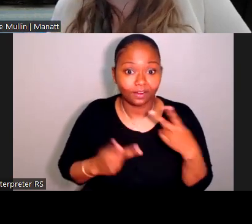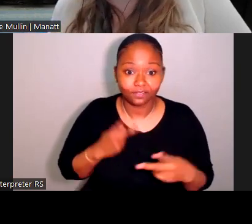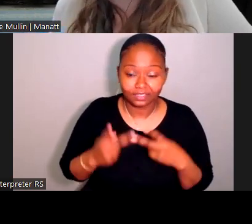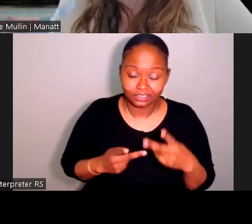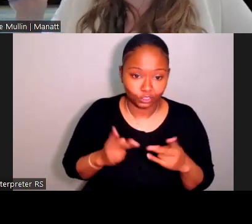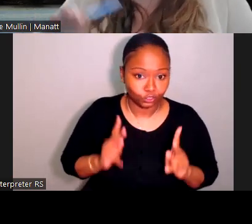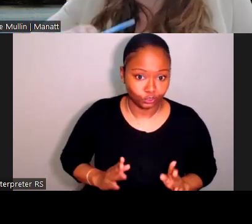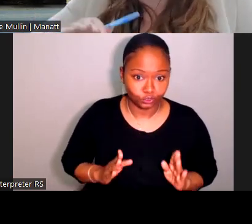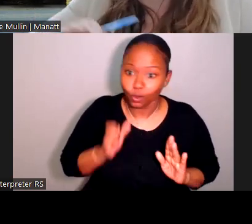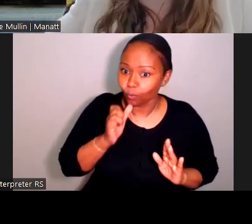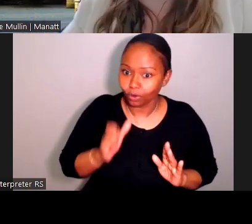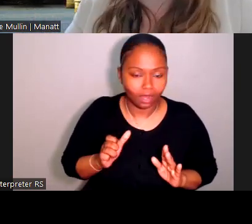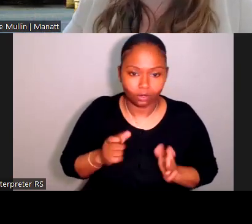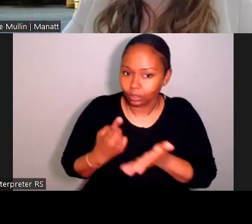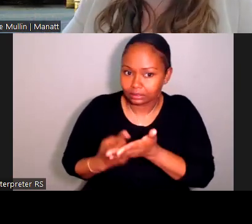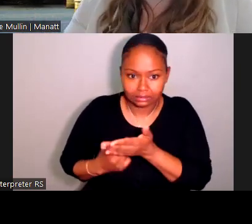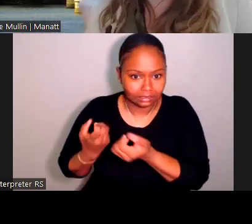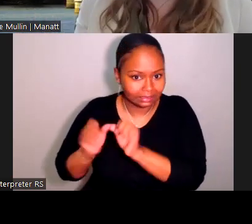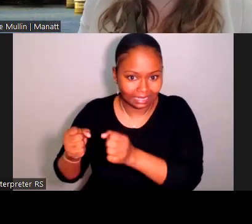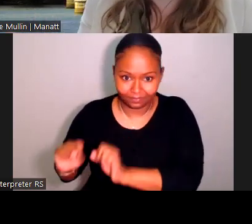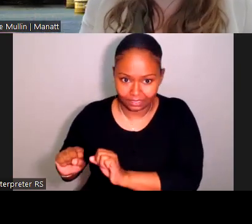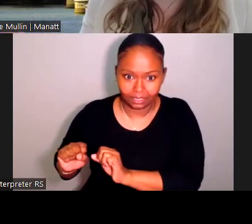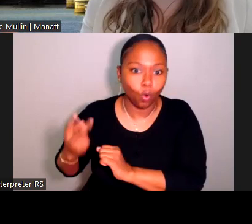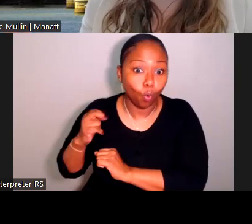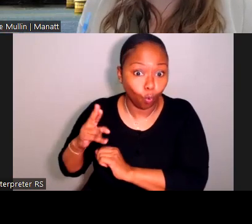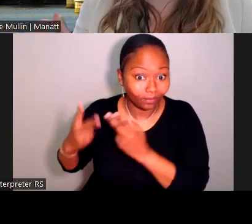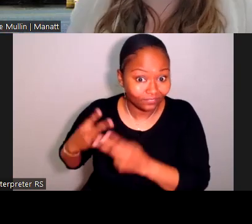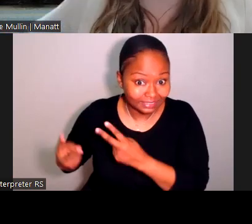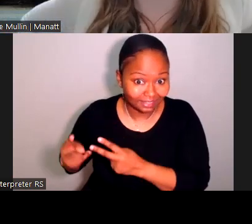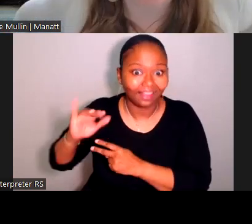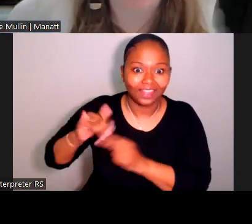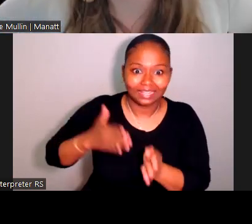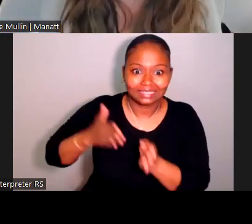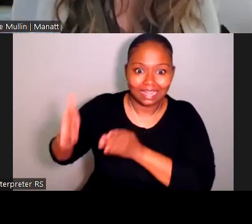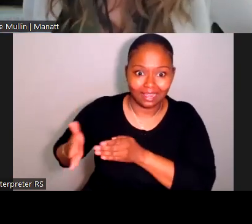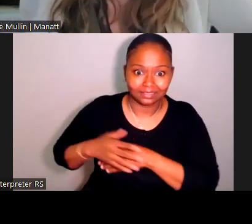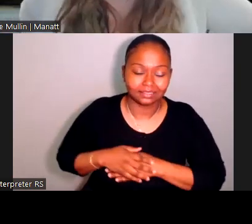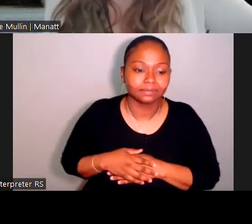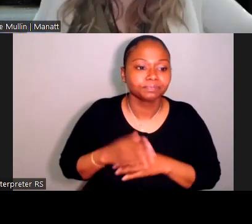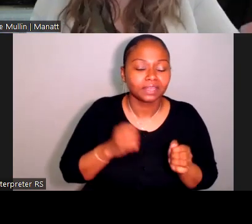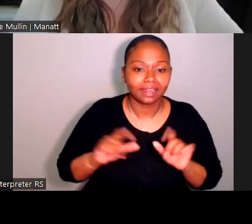not yet going to talk about safety protocols or visiting parameters. That'll be in the next section. Next slide.